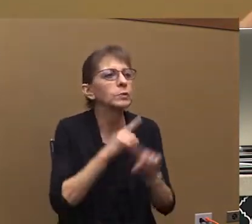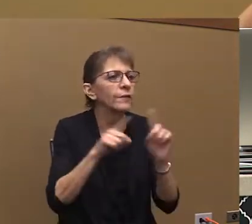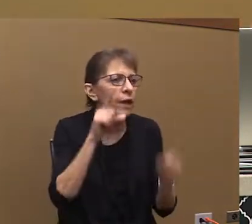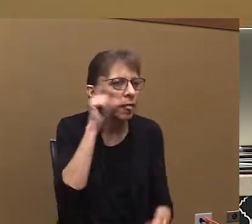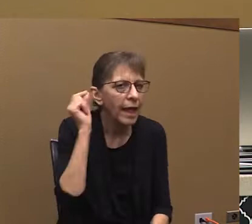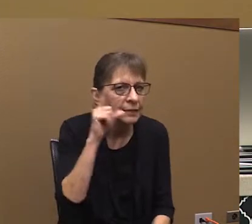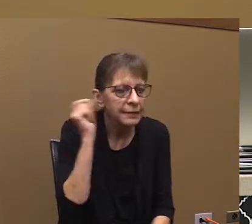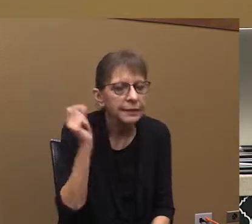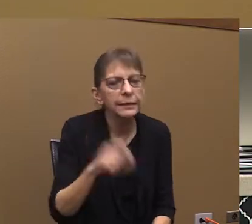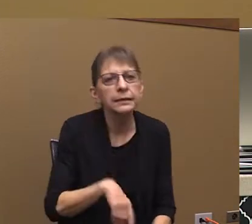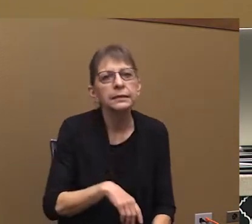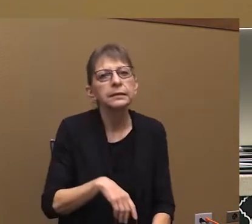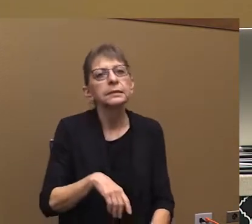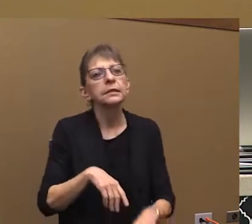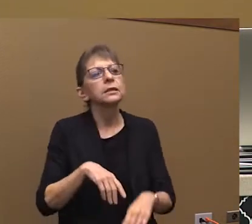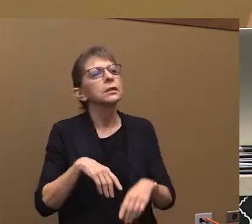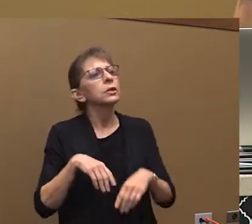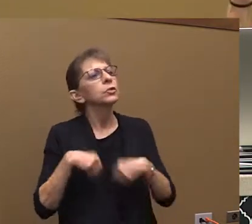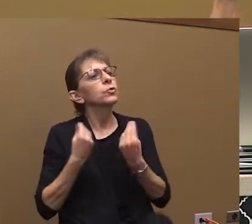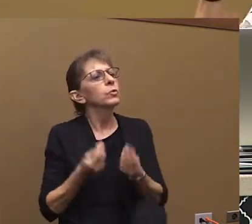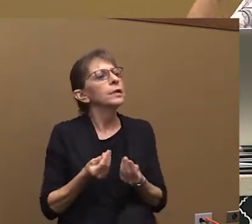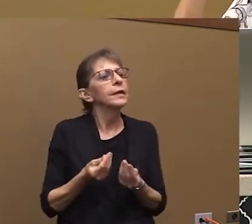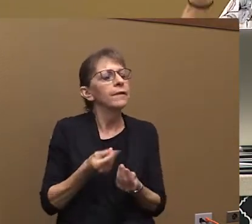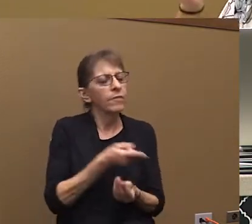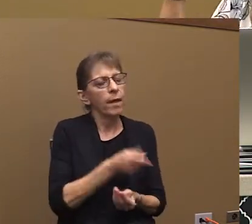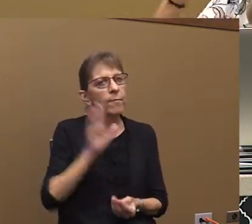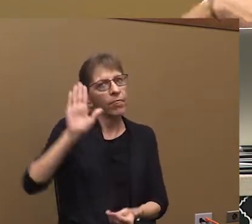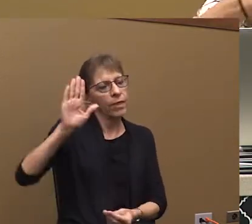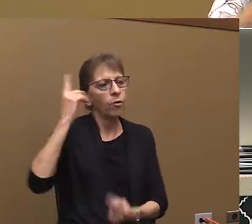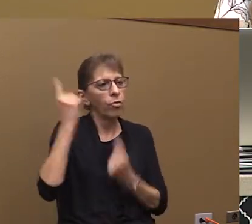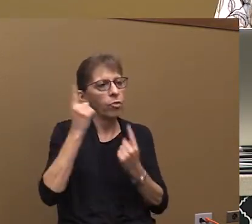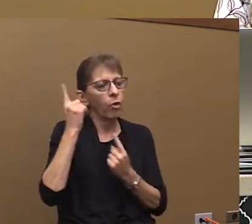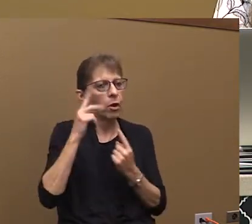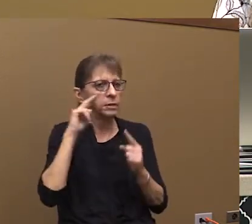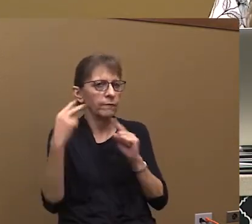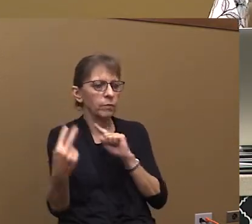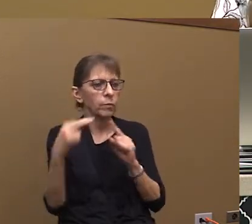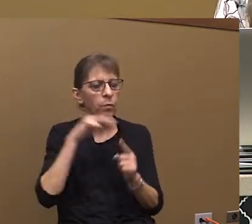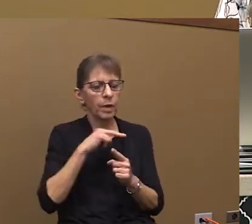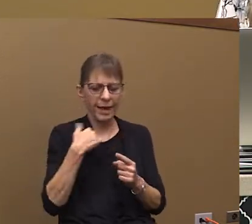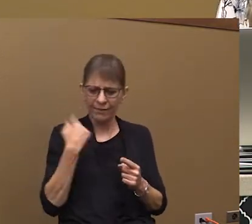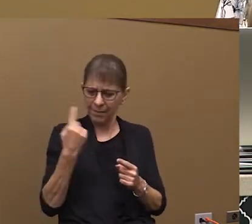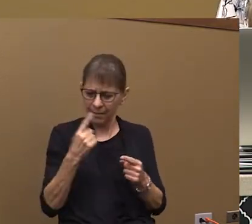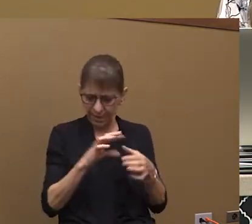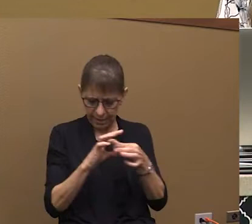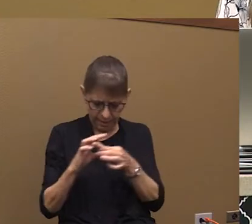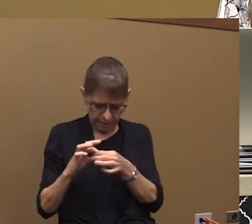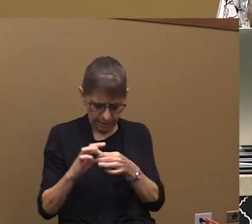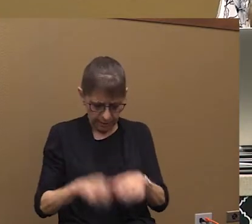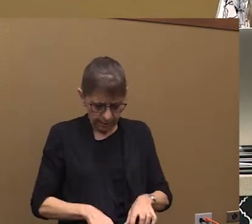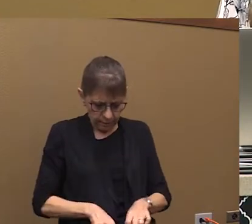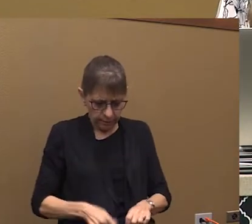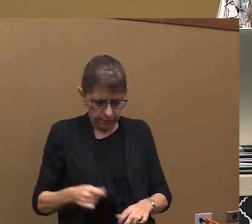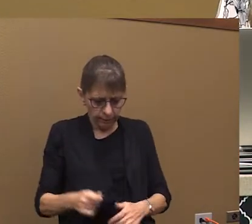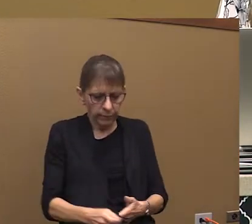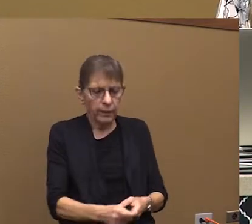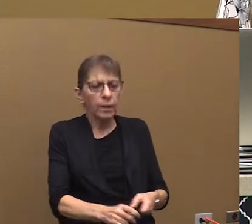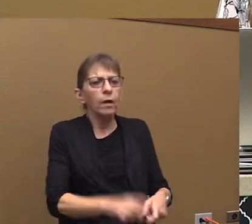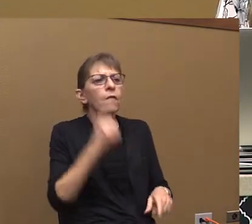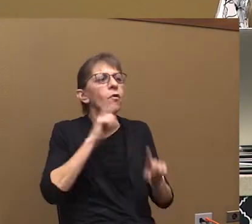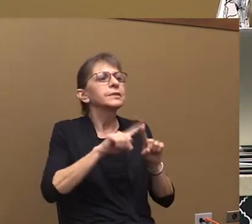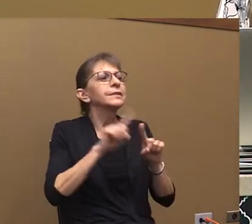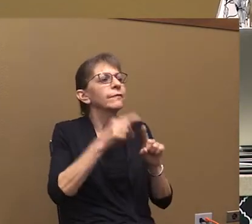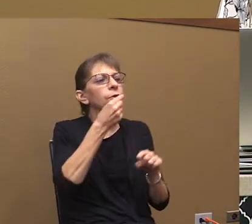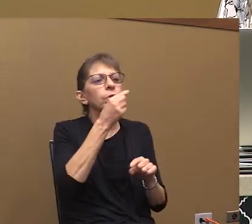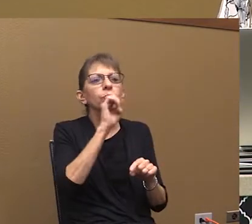different glasses or hold up a different character's face to give their thoughts and point of